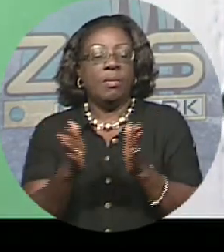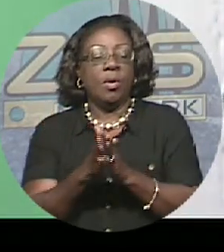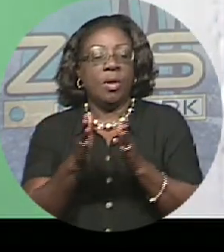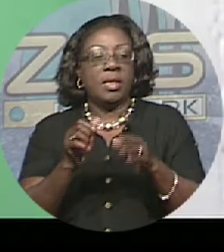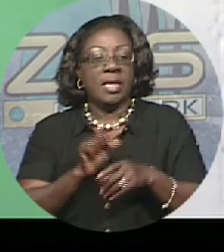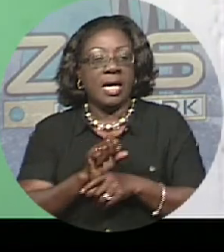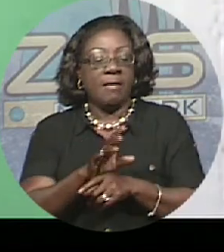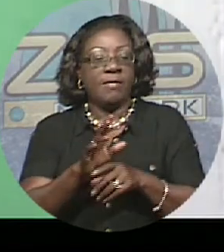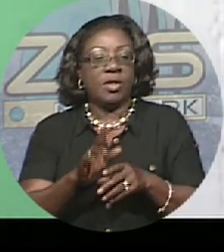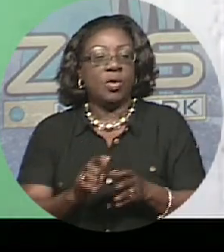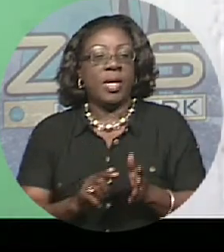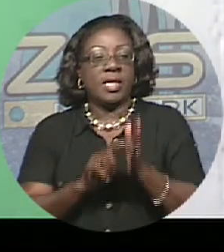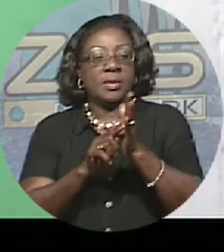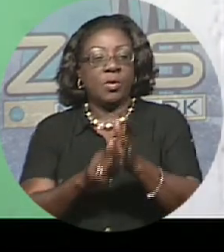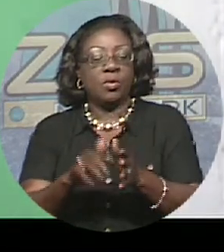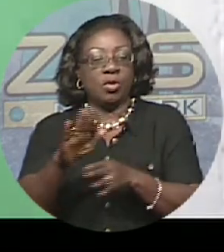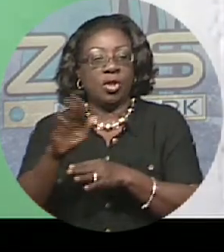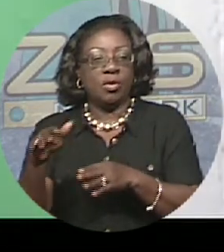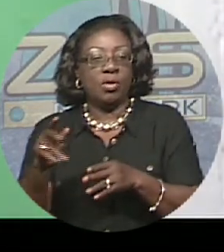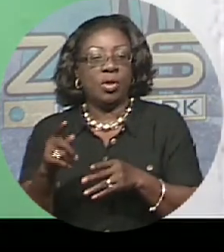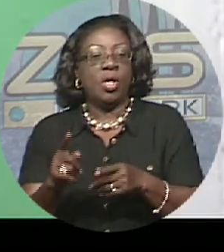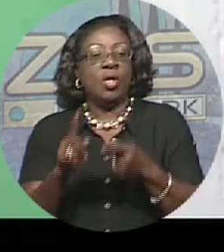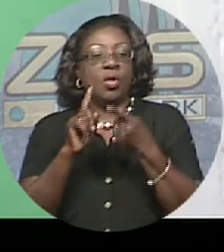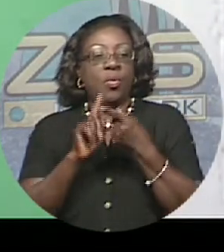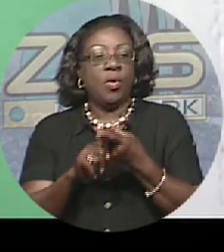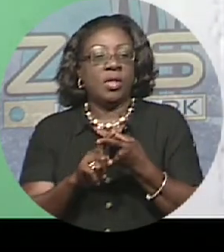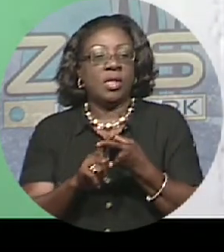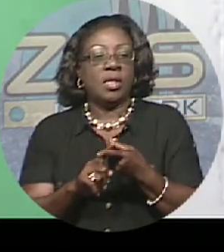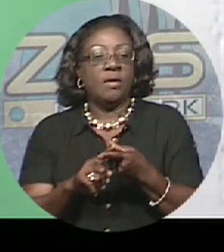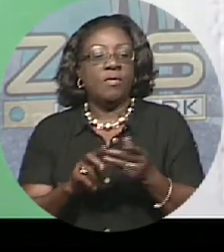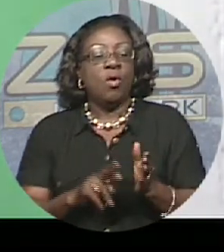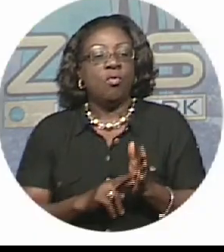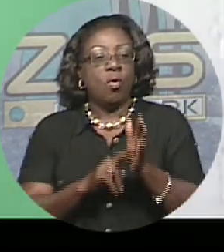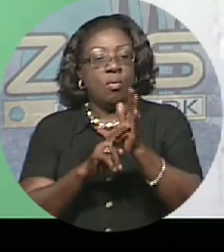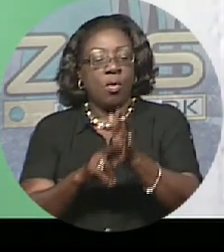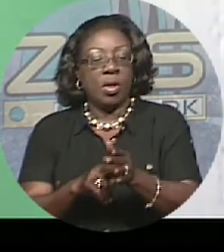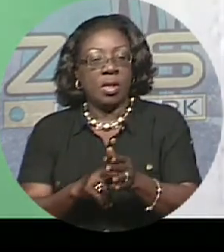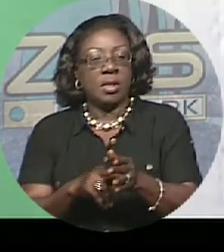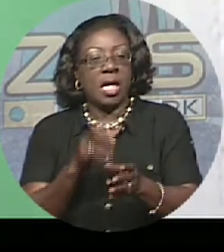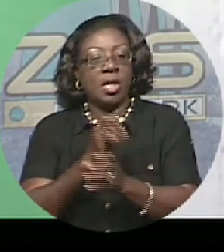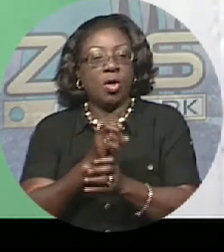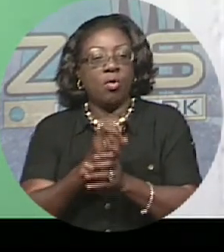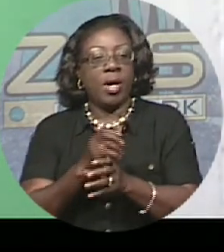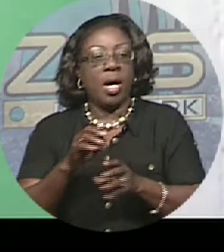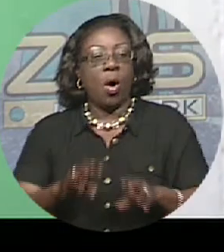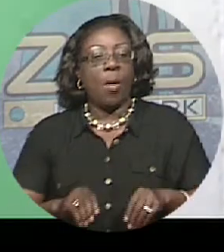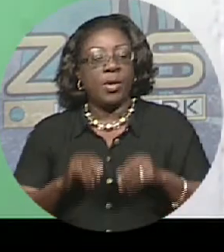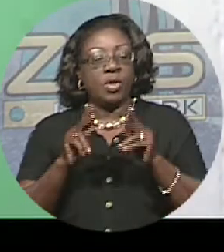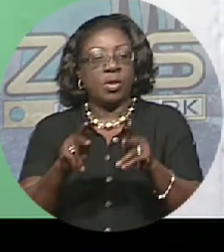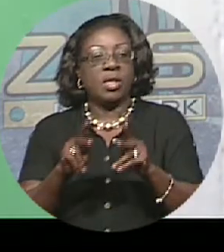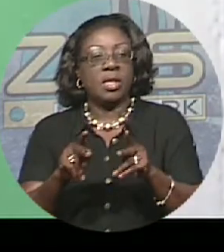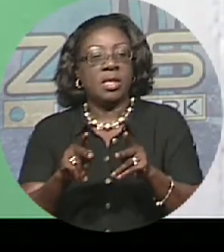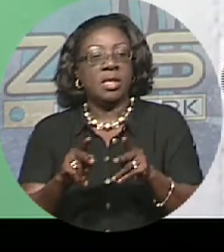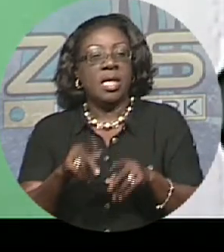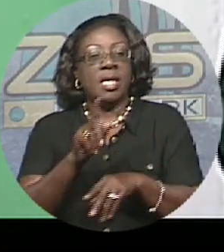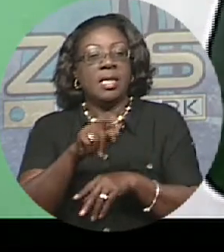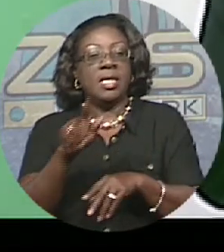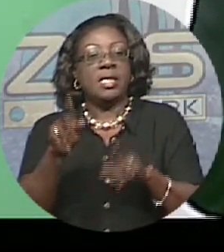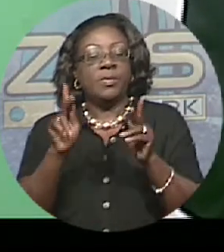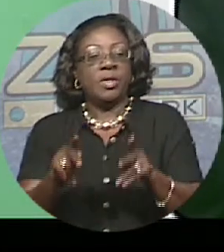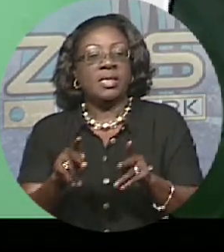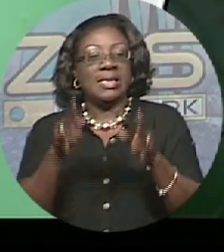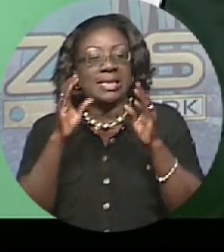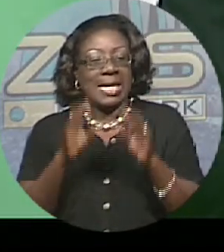efforts to expose those children to positive role models and career opportunities. These persons can and do make